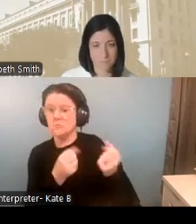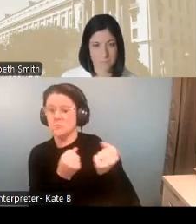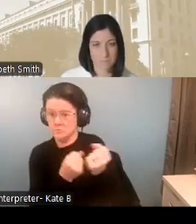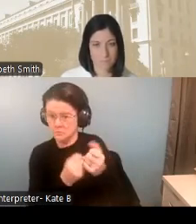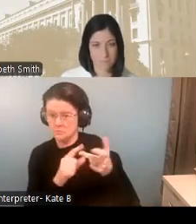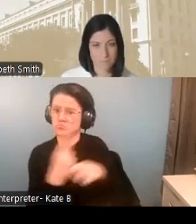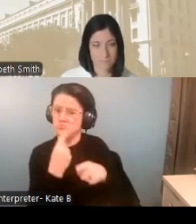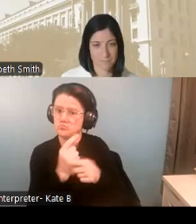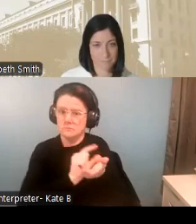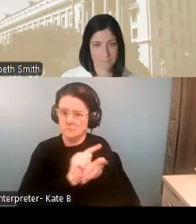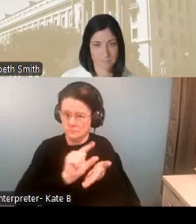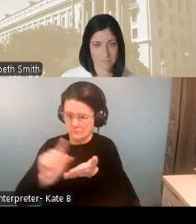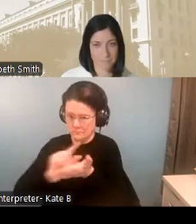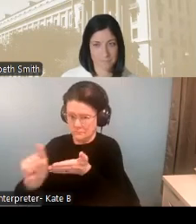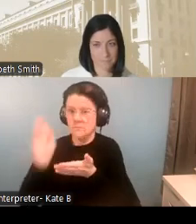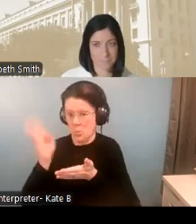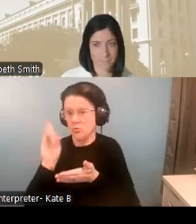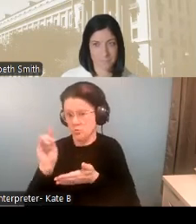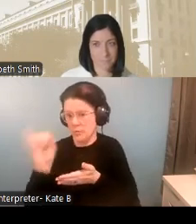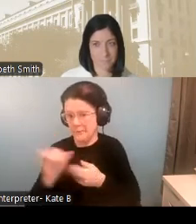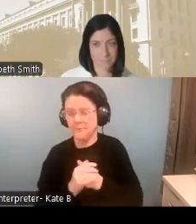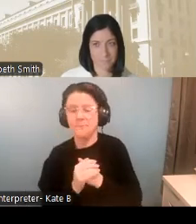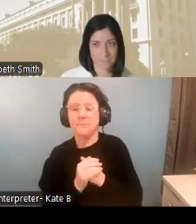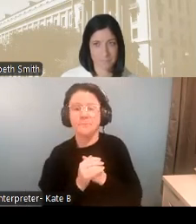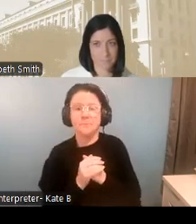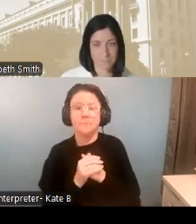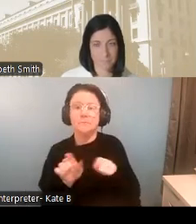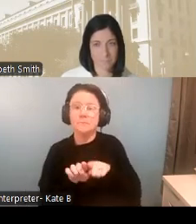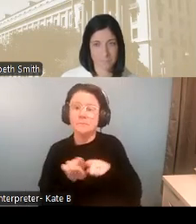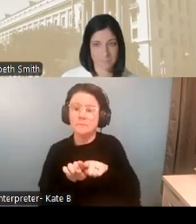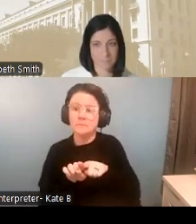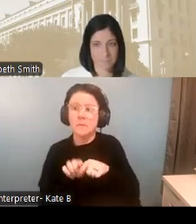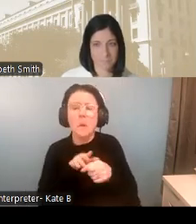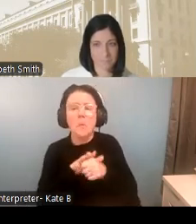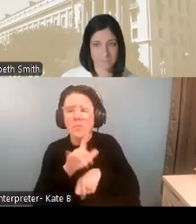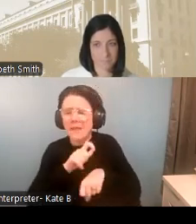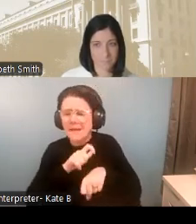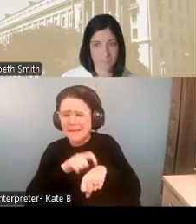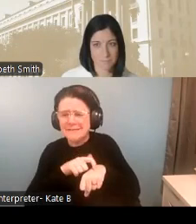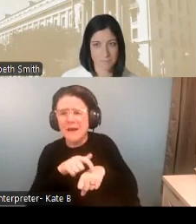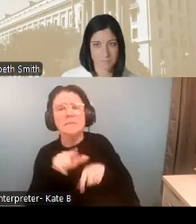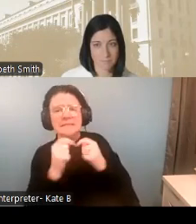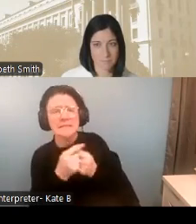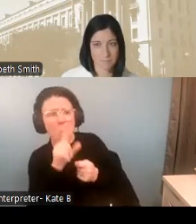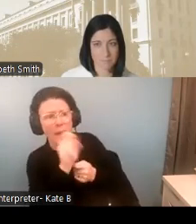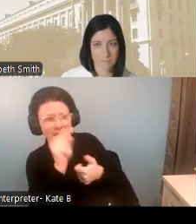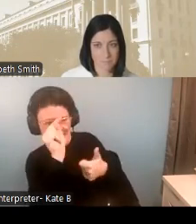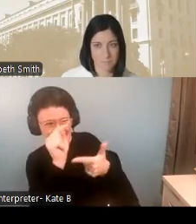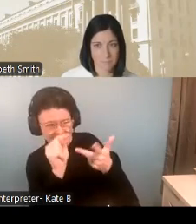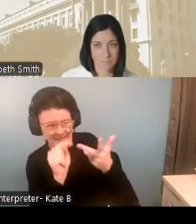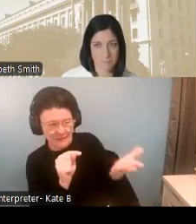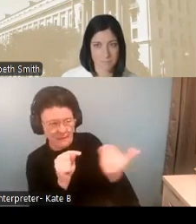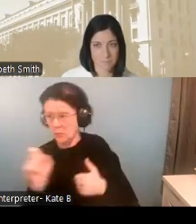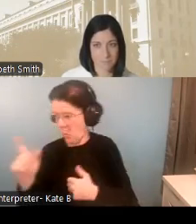and properly allocated. The team is going to give you ample time to pull these transactions and all of the